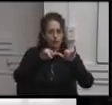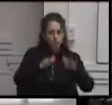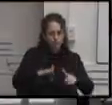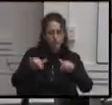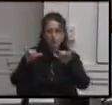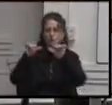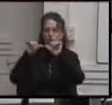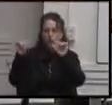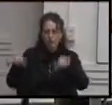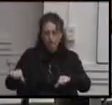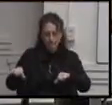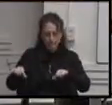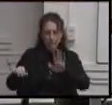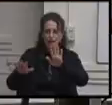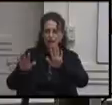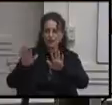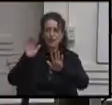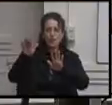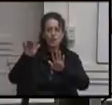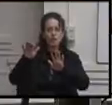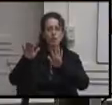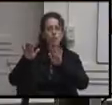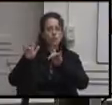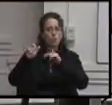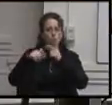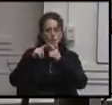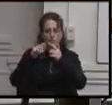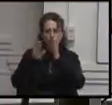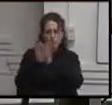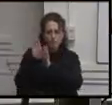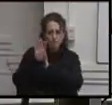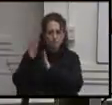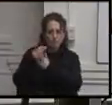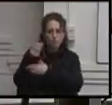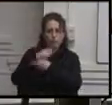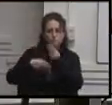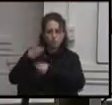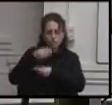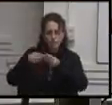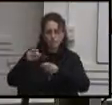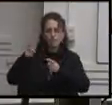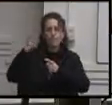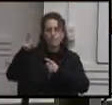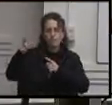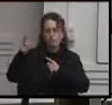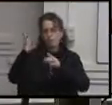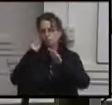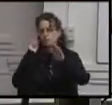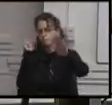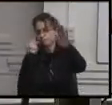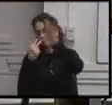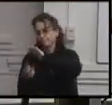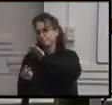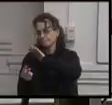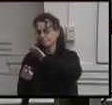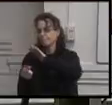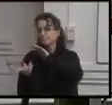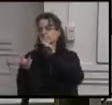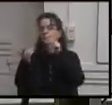the budget process, to report back do a life cycle analysis cost, and report